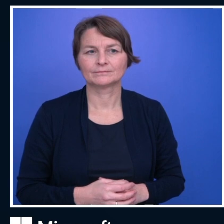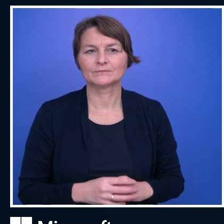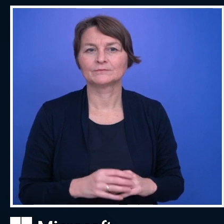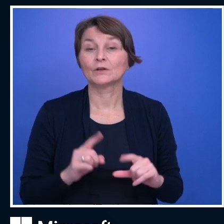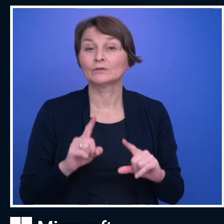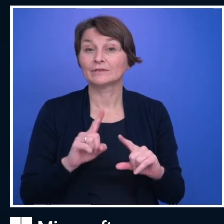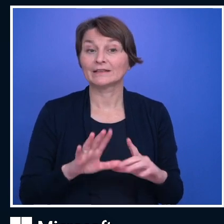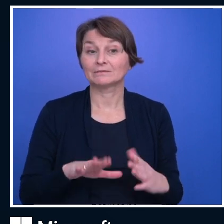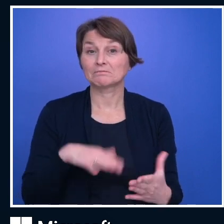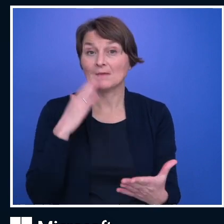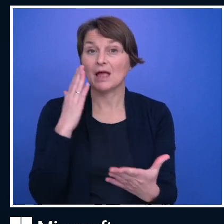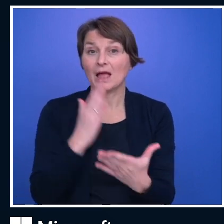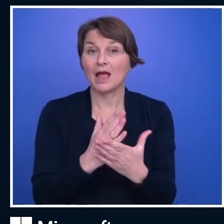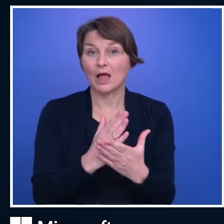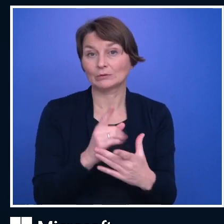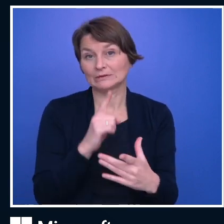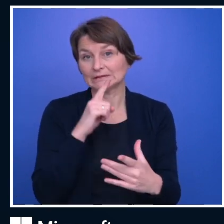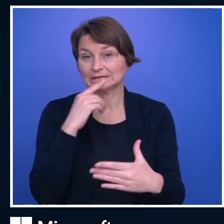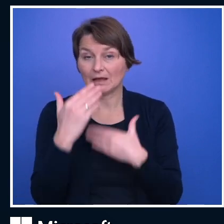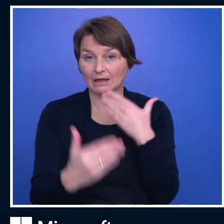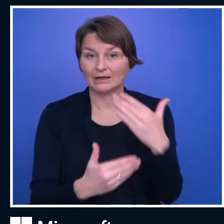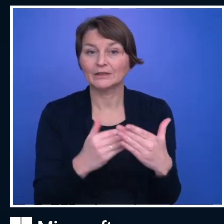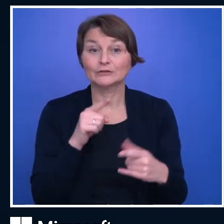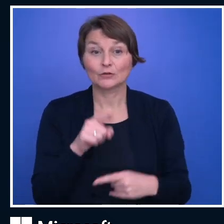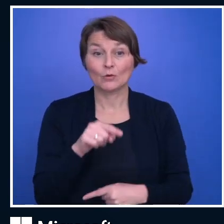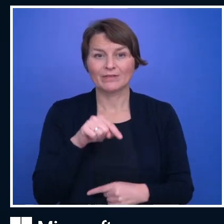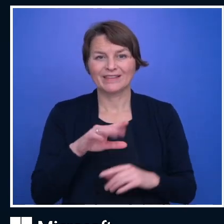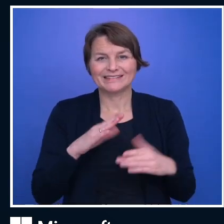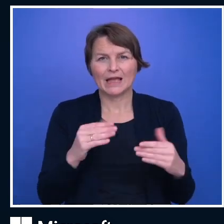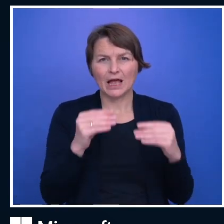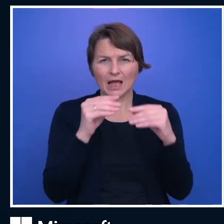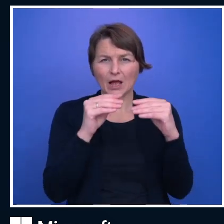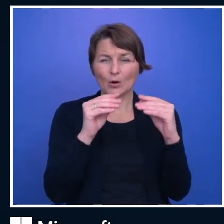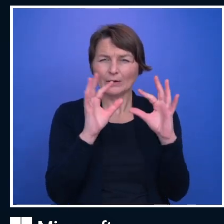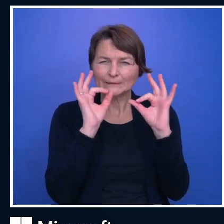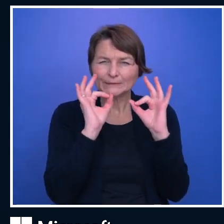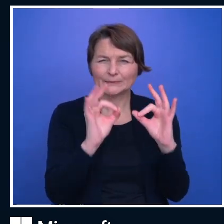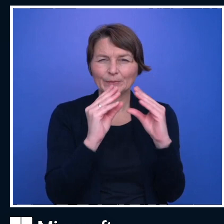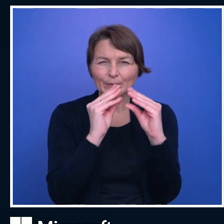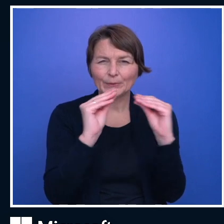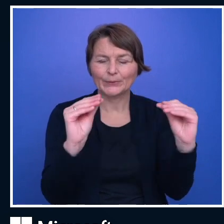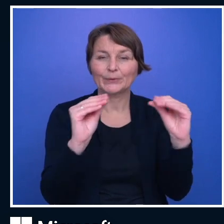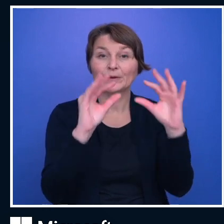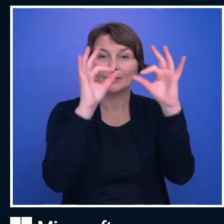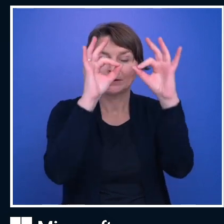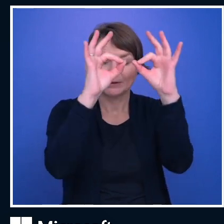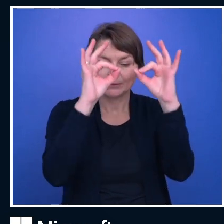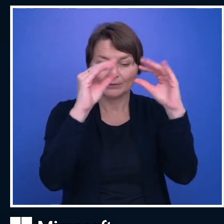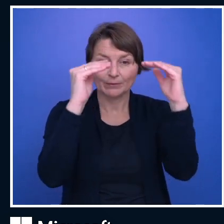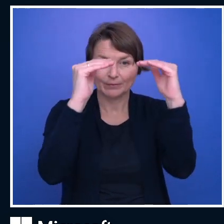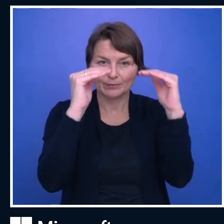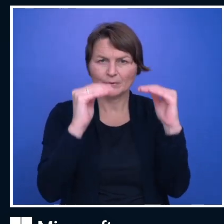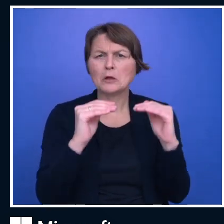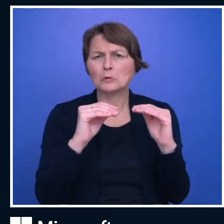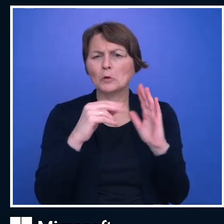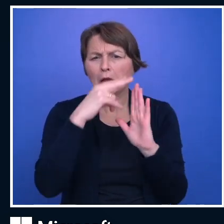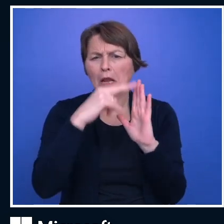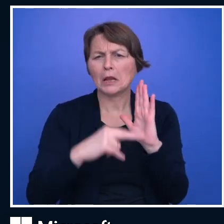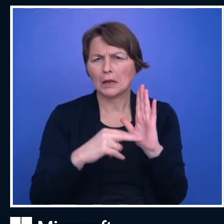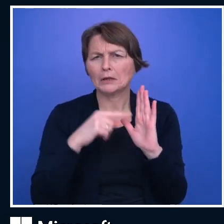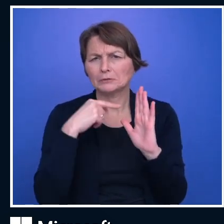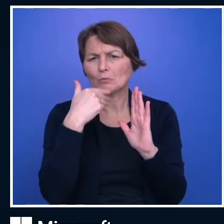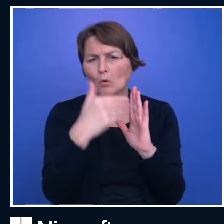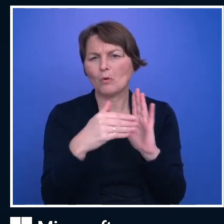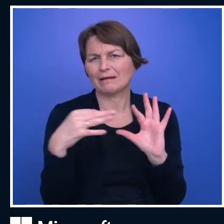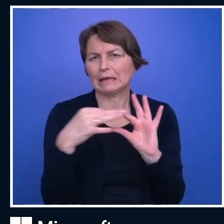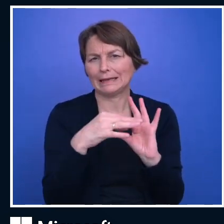to be reduced. And this impurity in the decision trees is called the Gini impurity. You can read more about it in the link that I've provided. I will be providing it again. I will provide